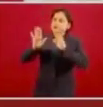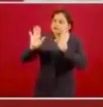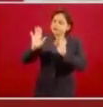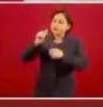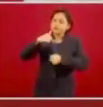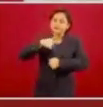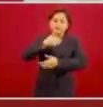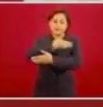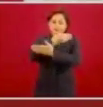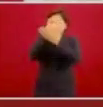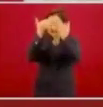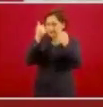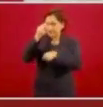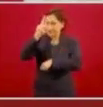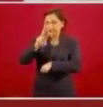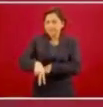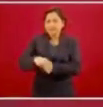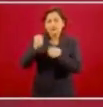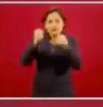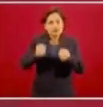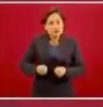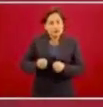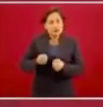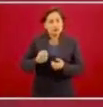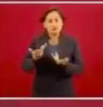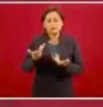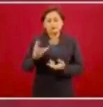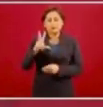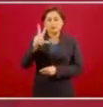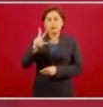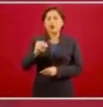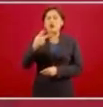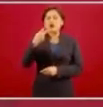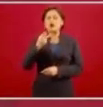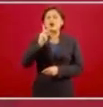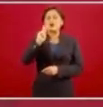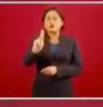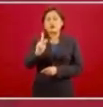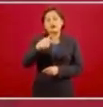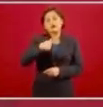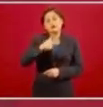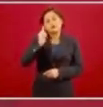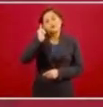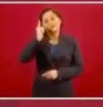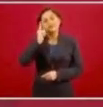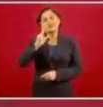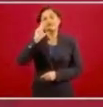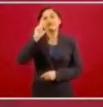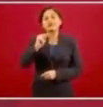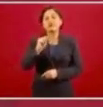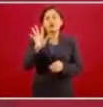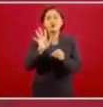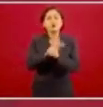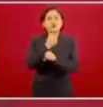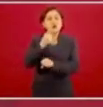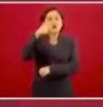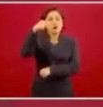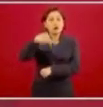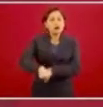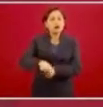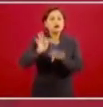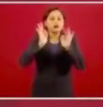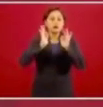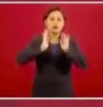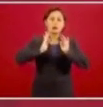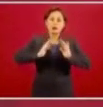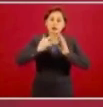I think I think this is impossible to predict, but our hope is that as we abide by these